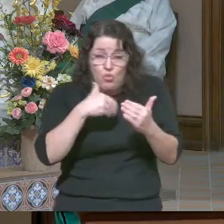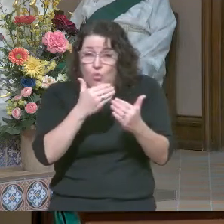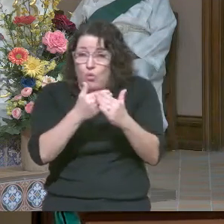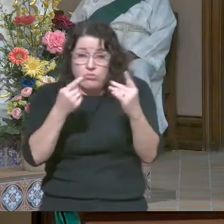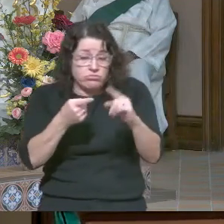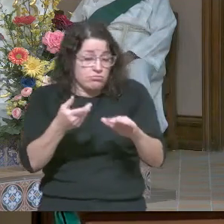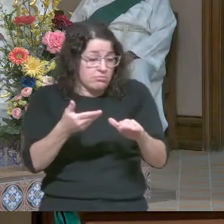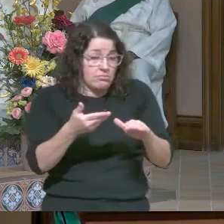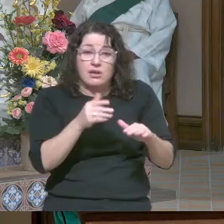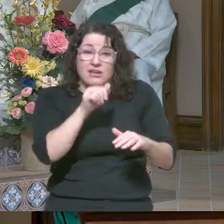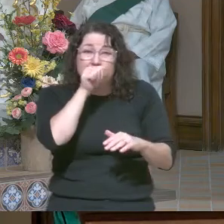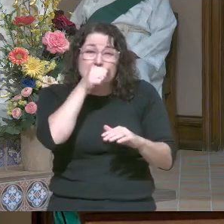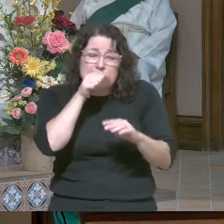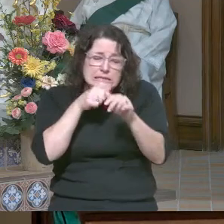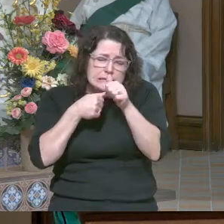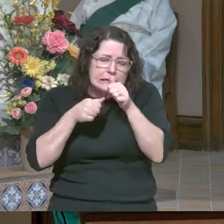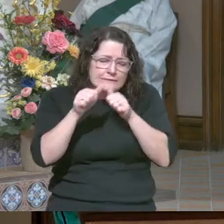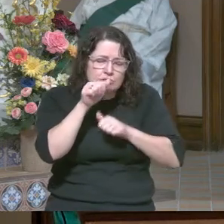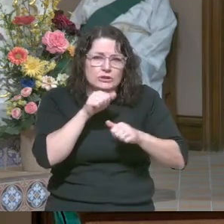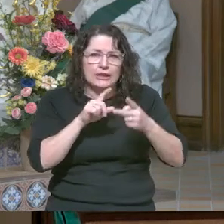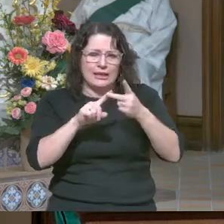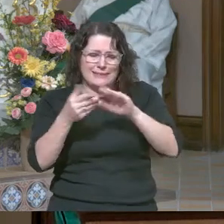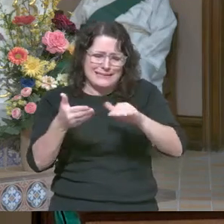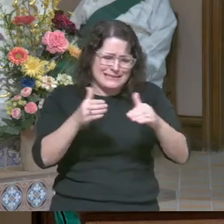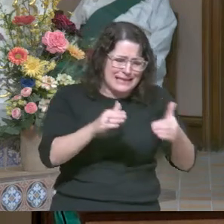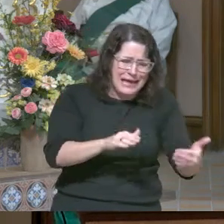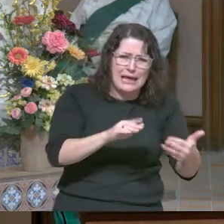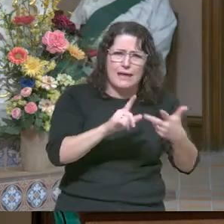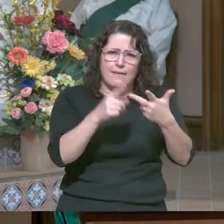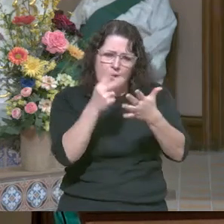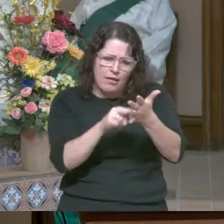and resurrection of Jesus. And that is the